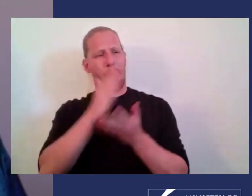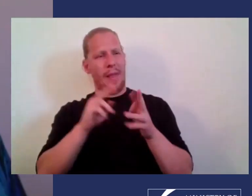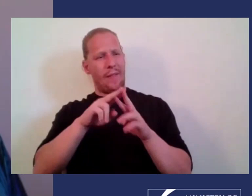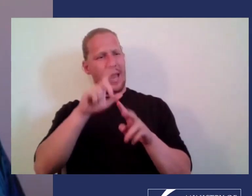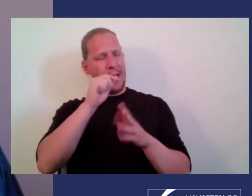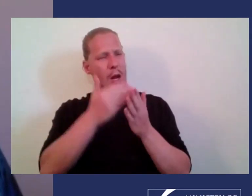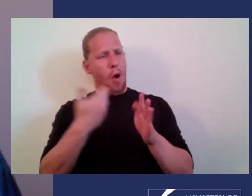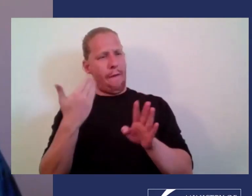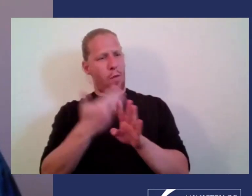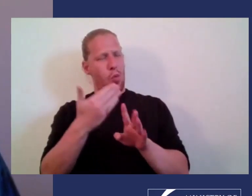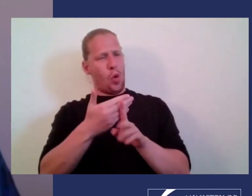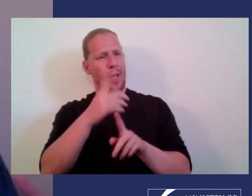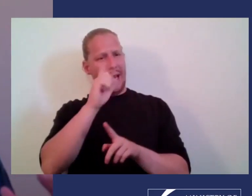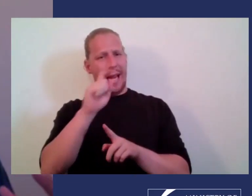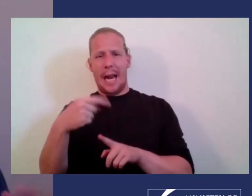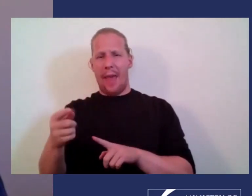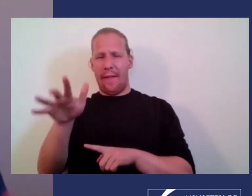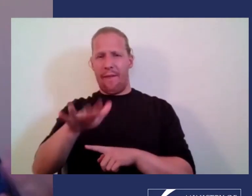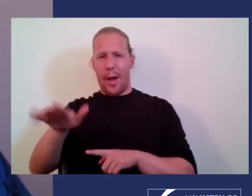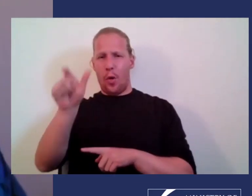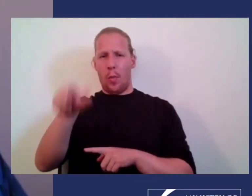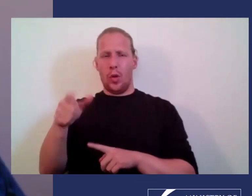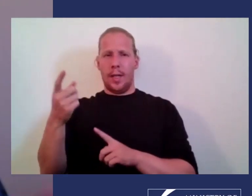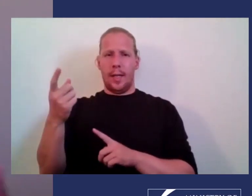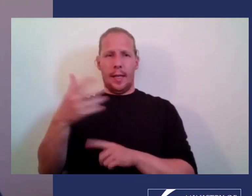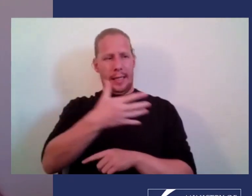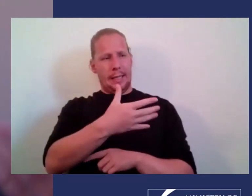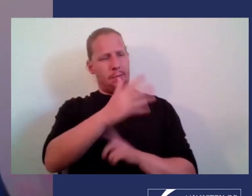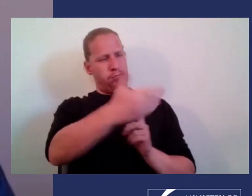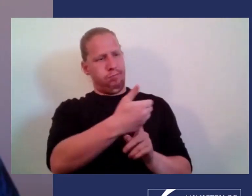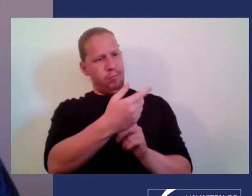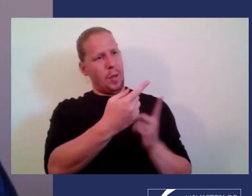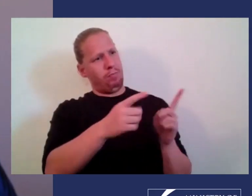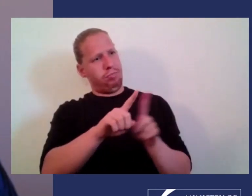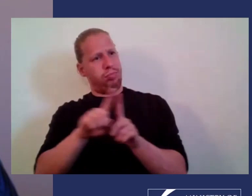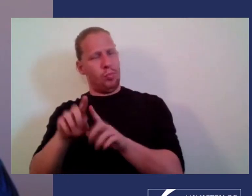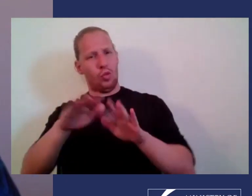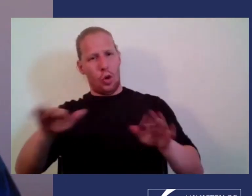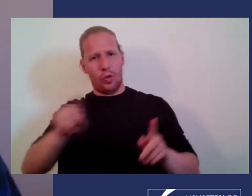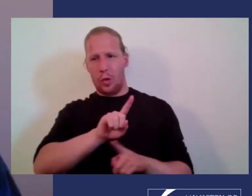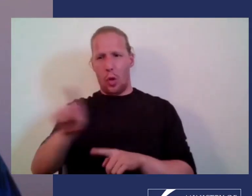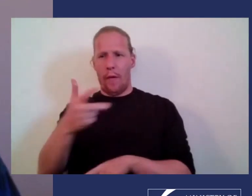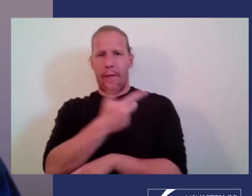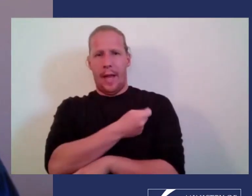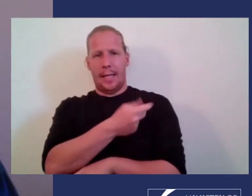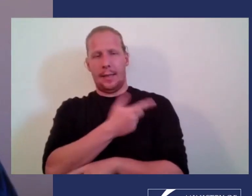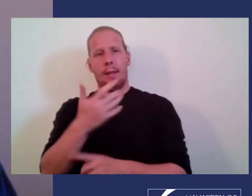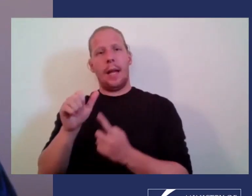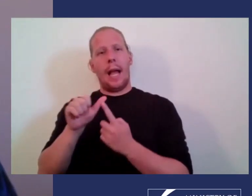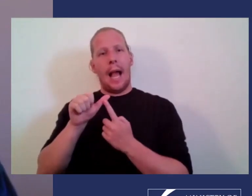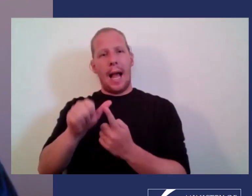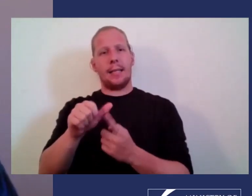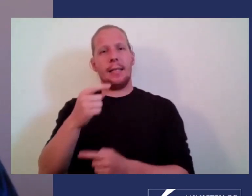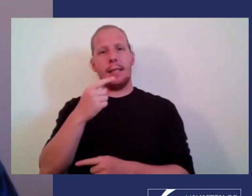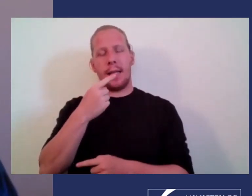there are ways that whānau can be the, kaitiaki and take the children, but the parent or guardian still needs